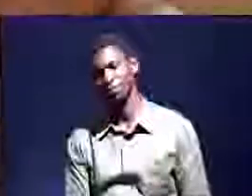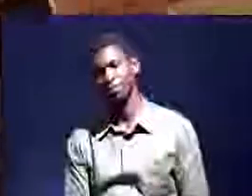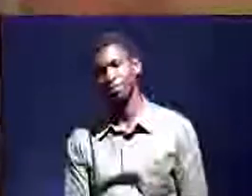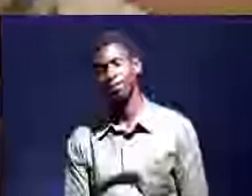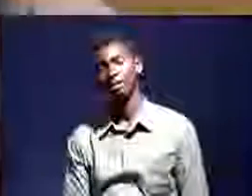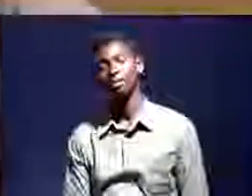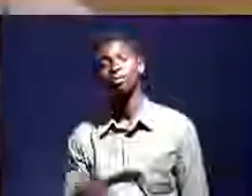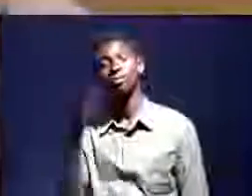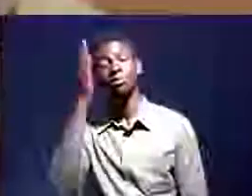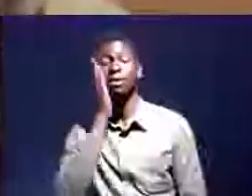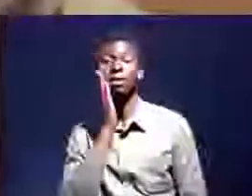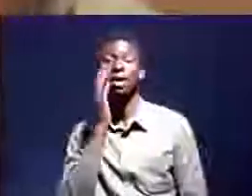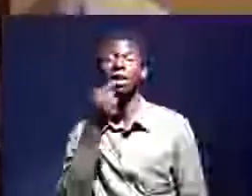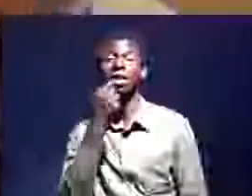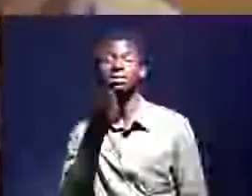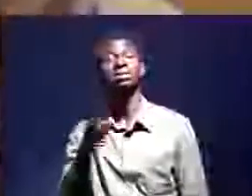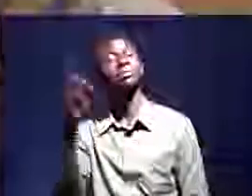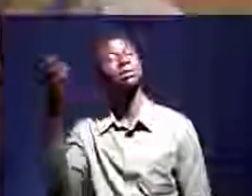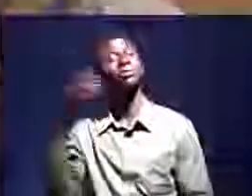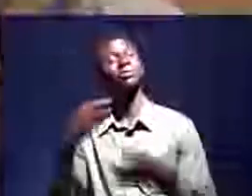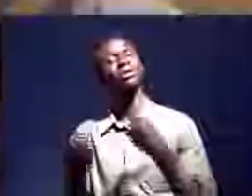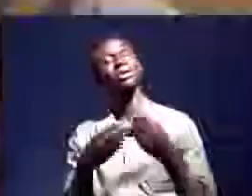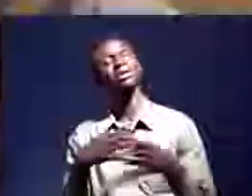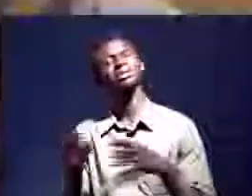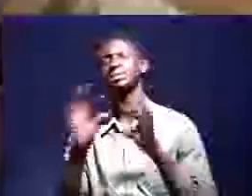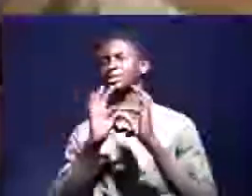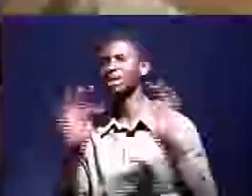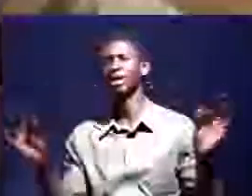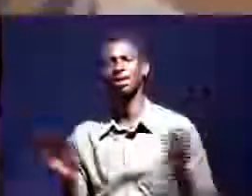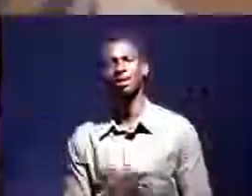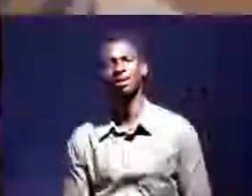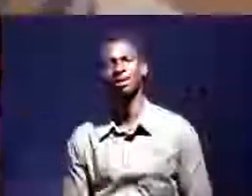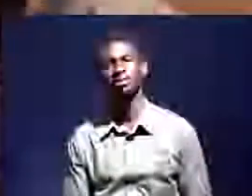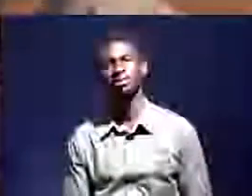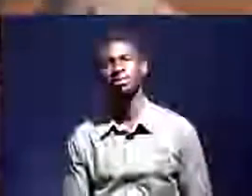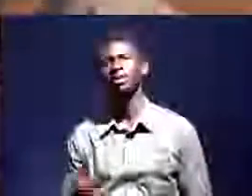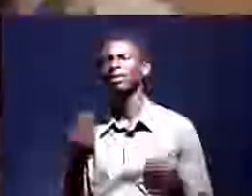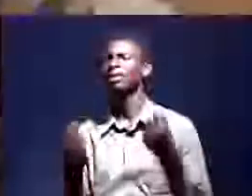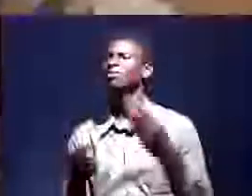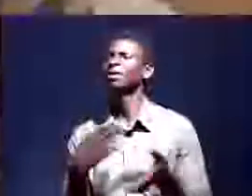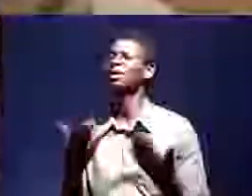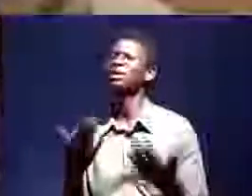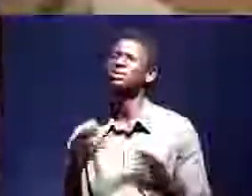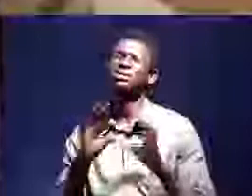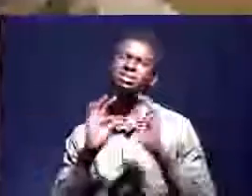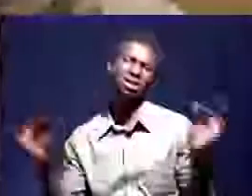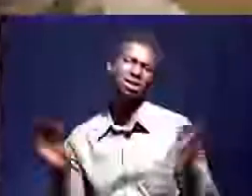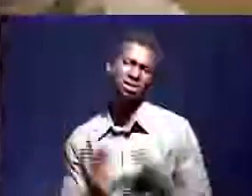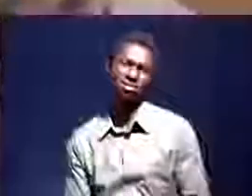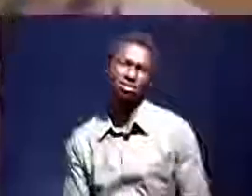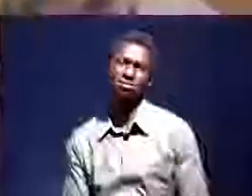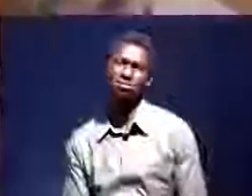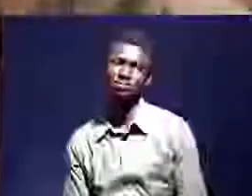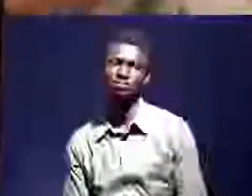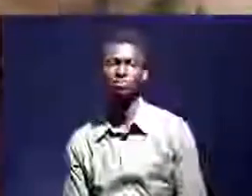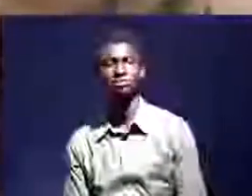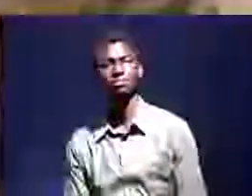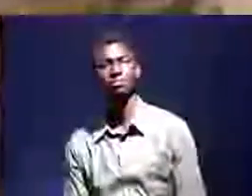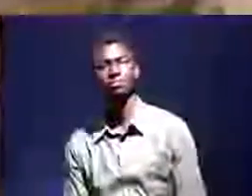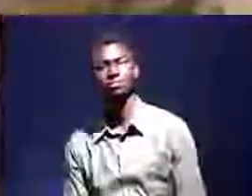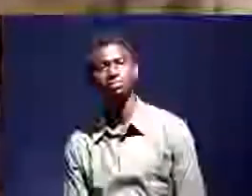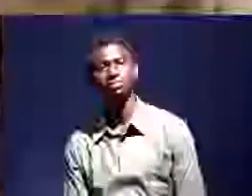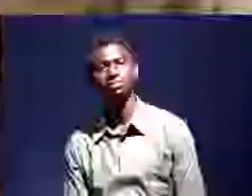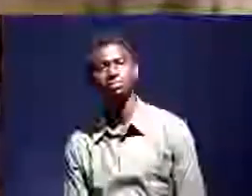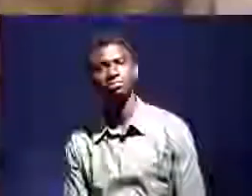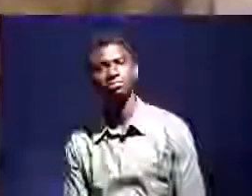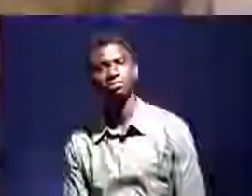It was easy. Easy to survive with those drinking men. Easy to